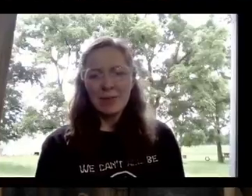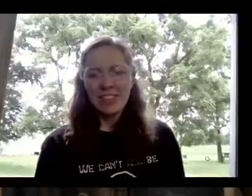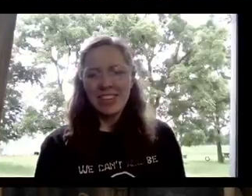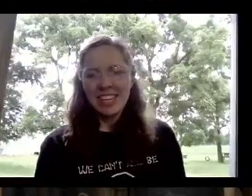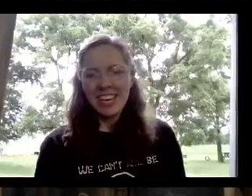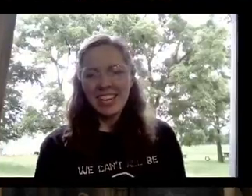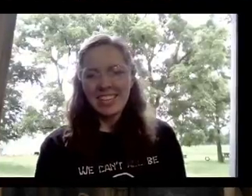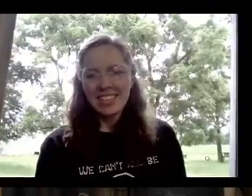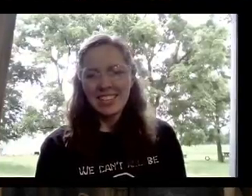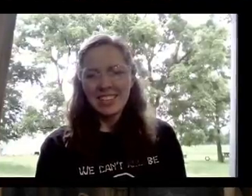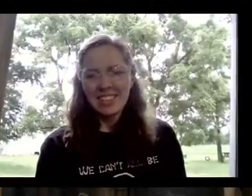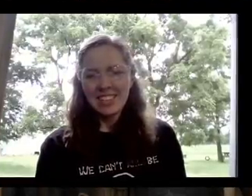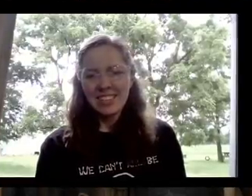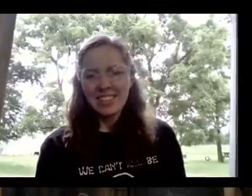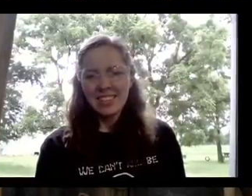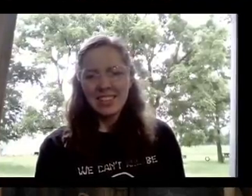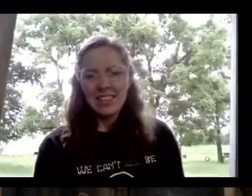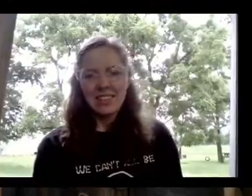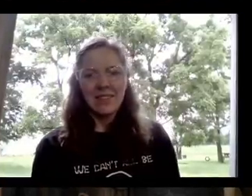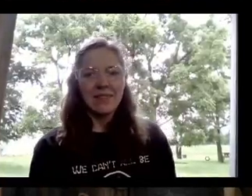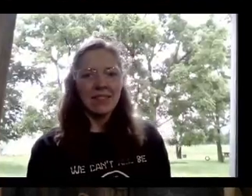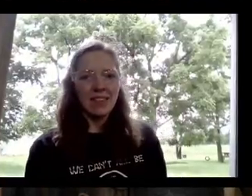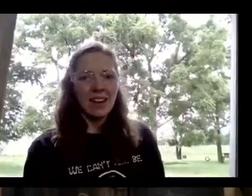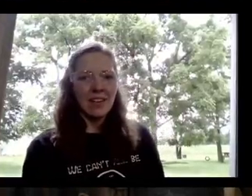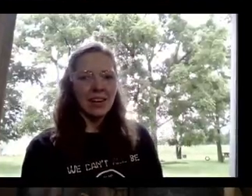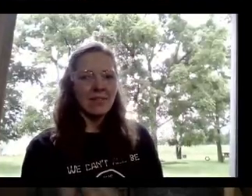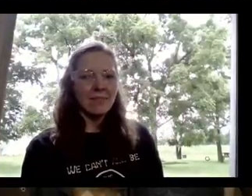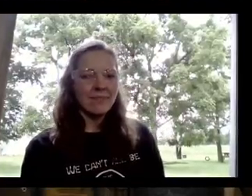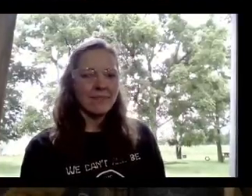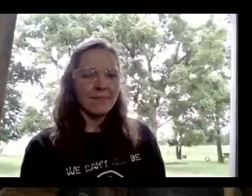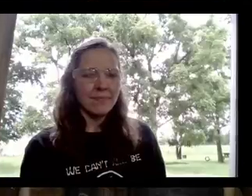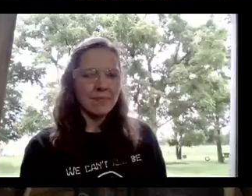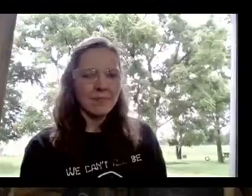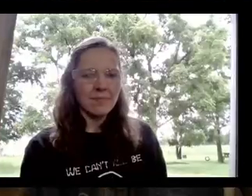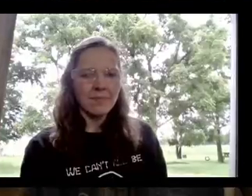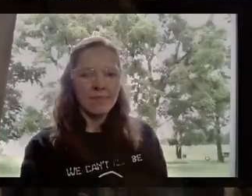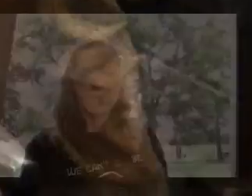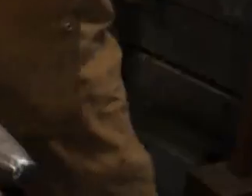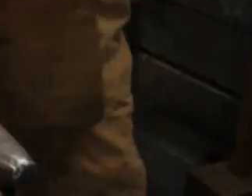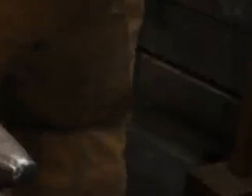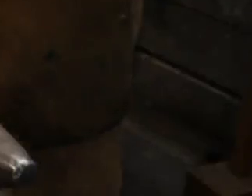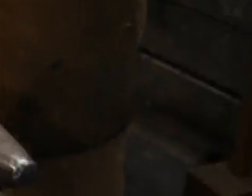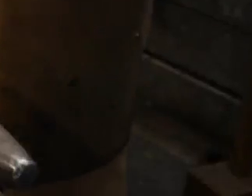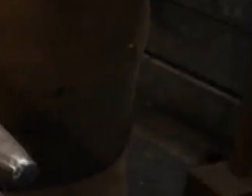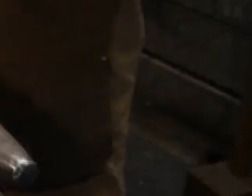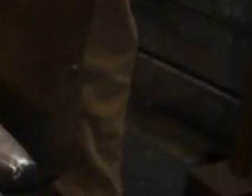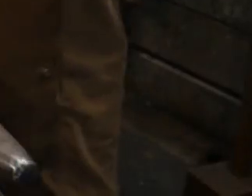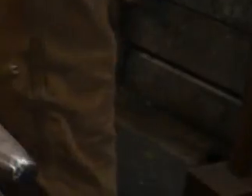awesome job. Opportunity. Alright, let's go to the anvil, honey. Alright. So I'm going to bump this up now.